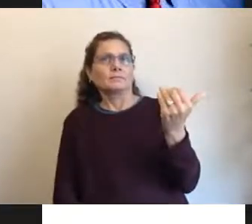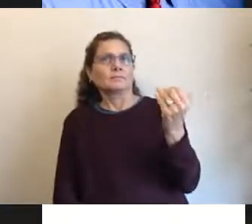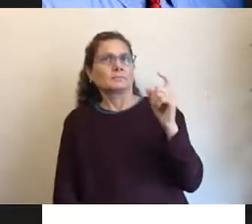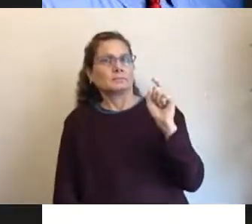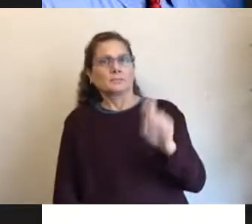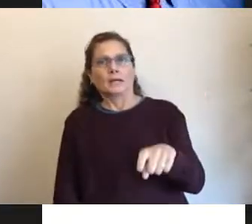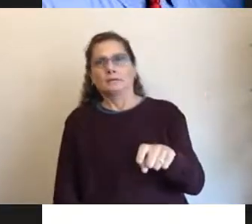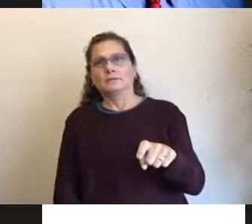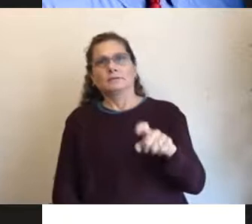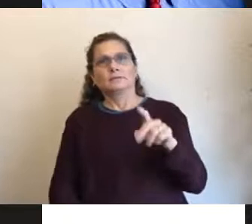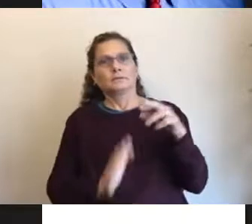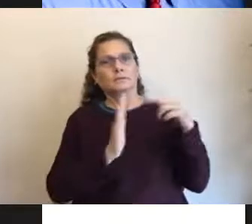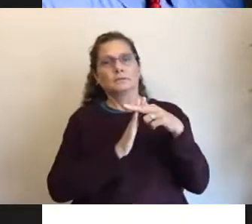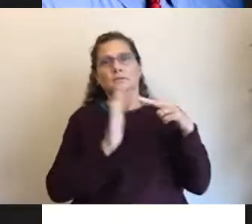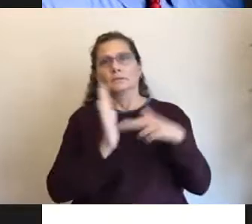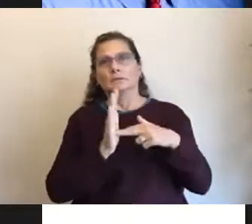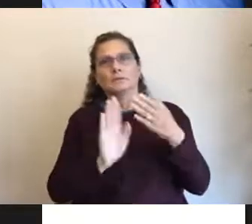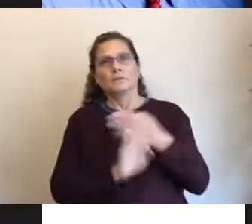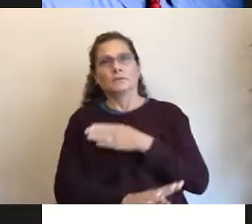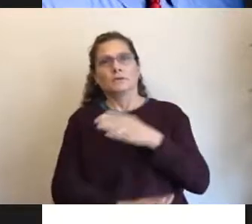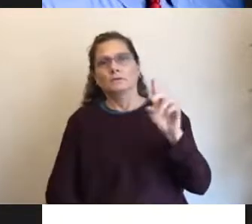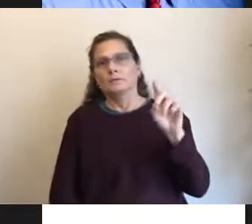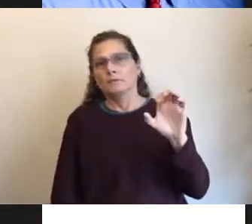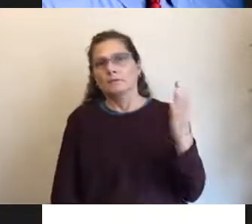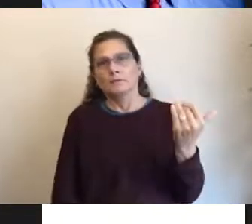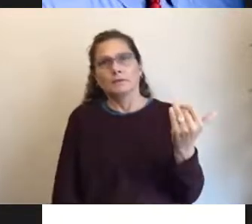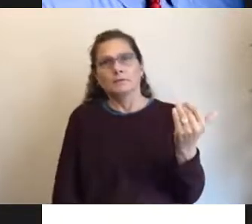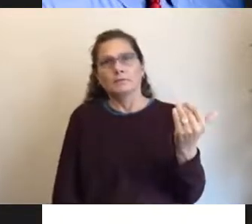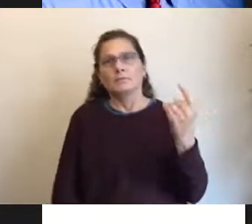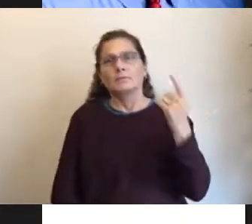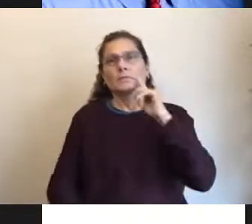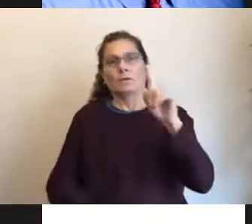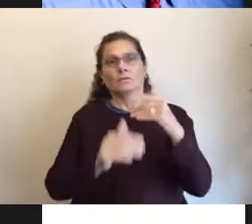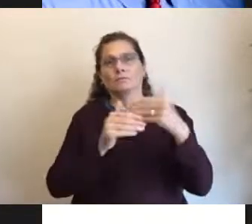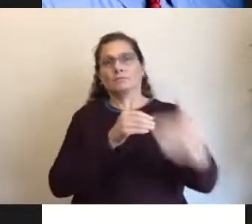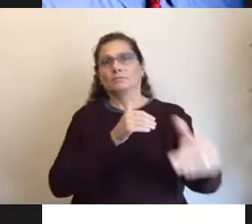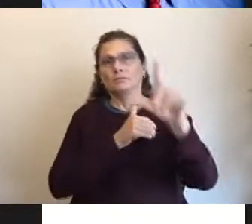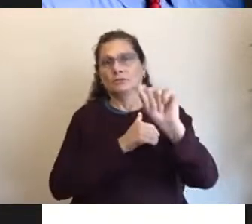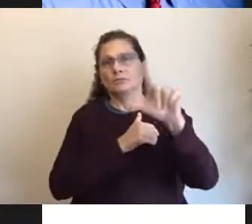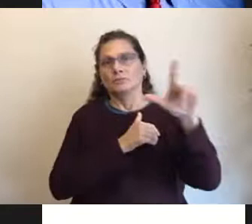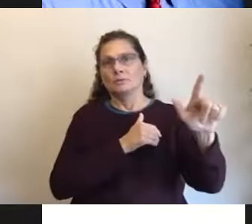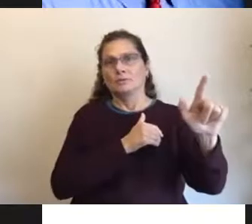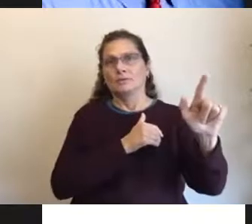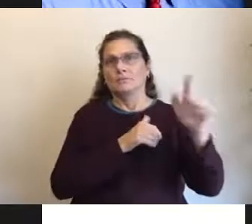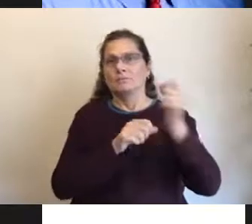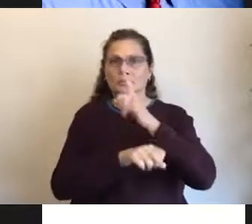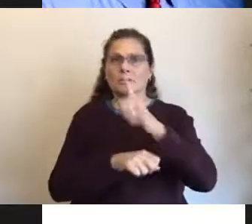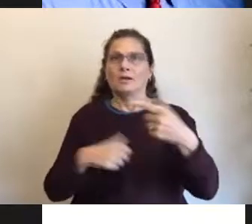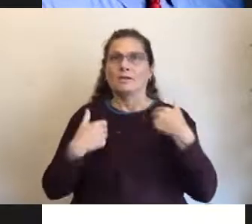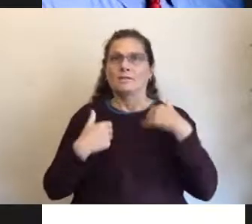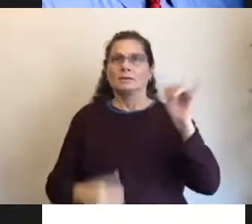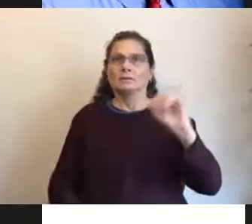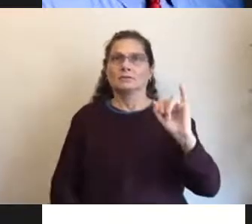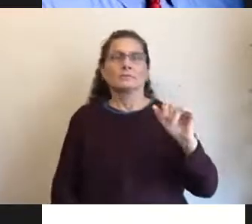2021. The Affordable Care Act, which is still in effect, provides access to many essential